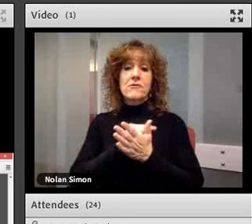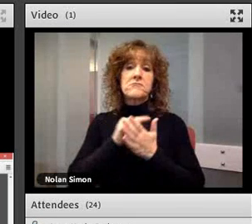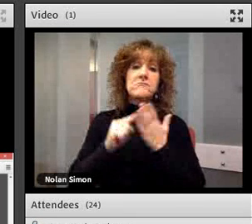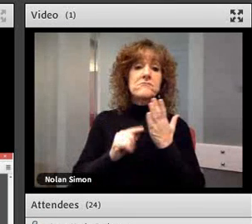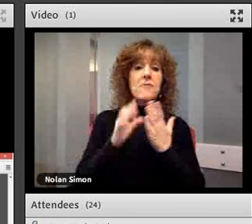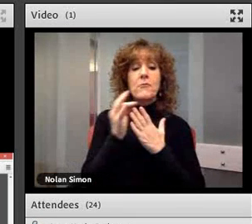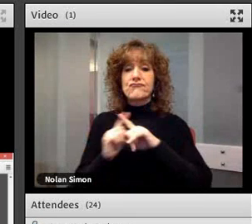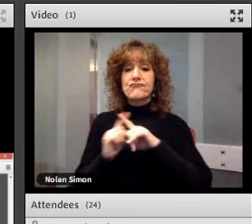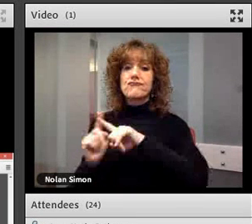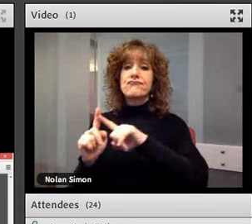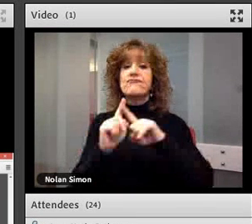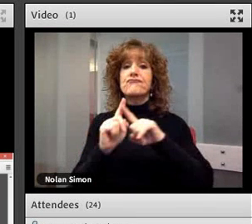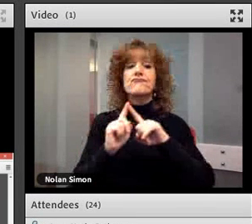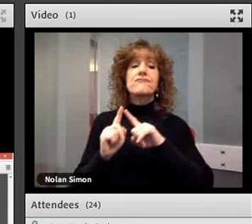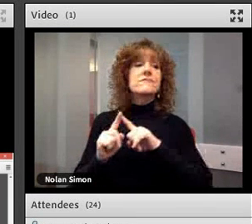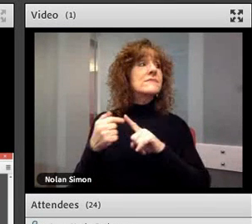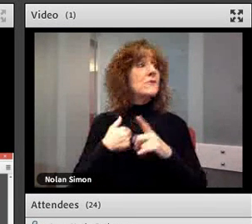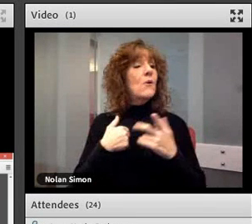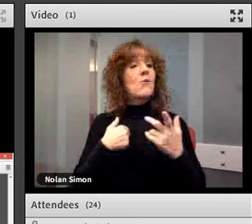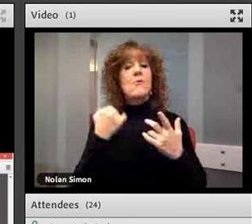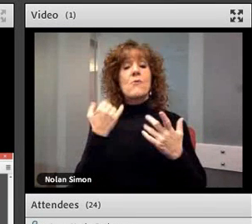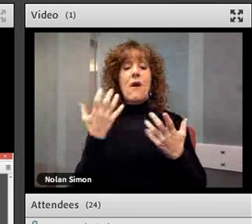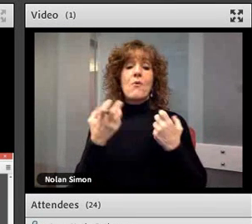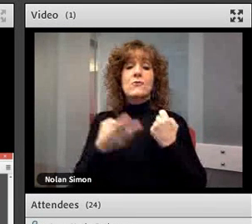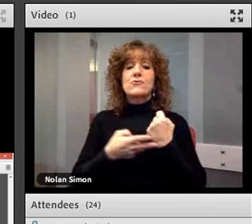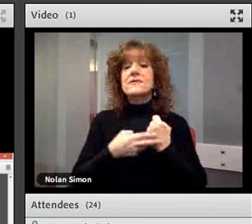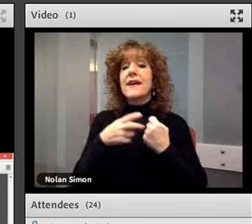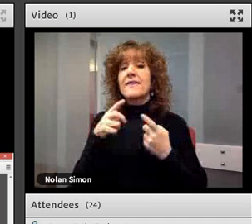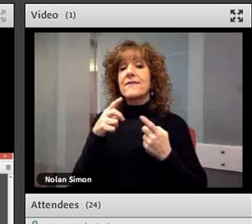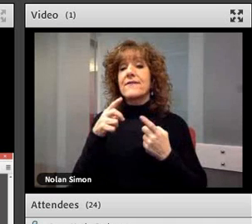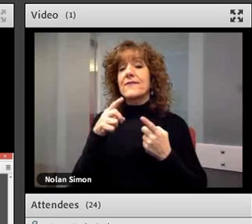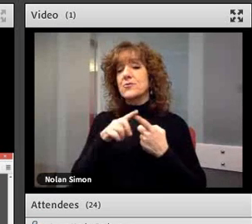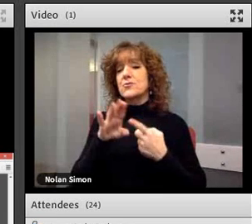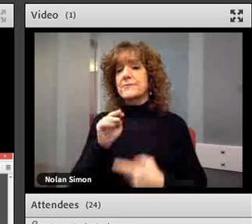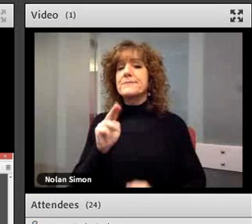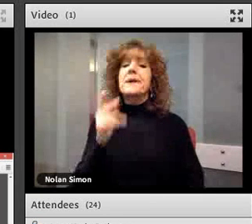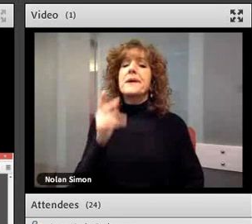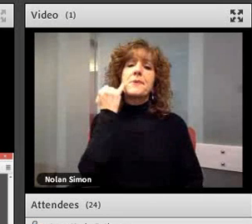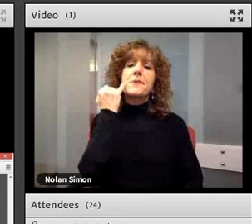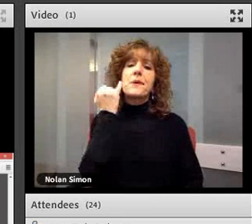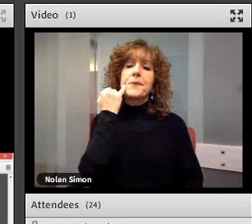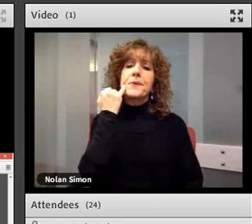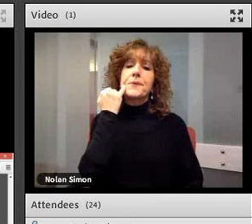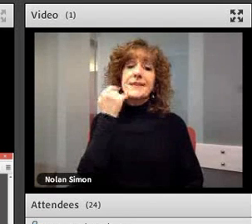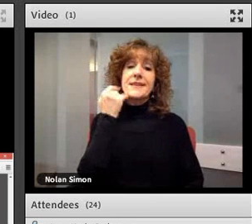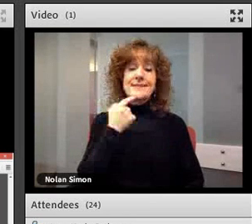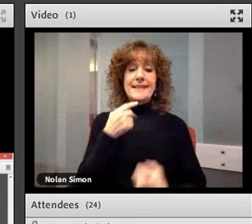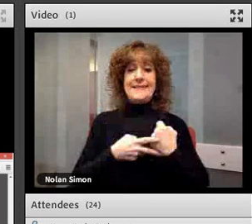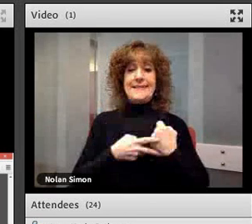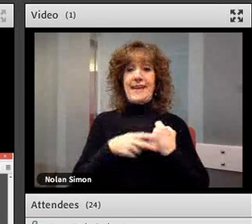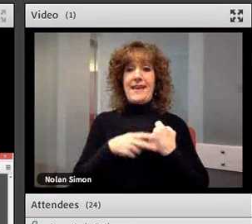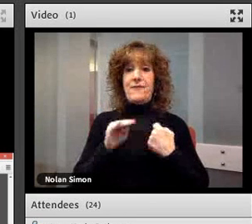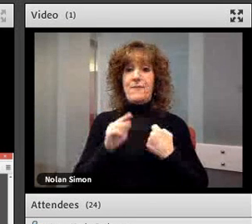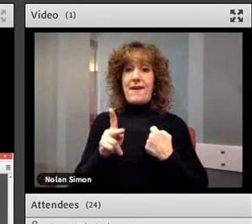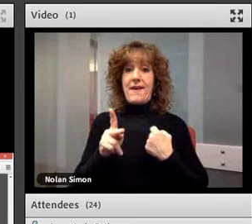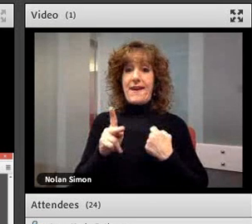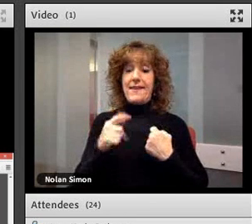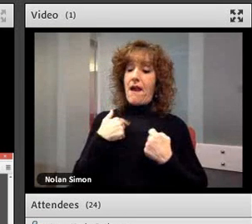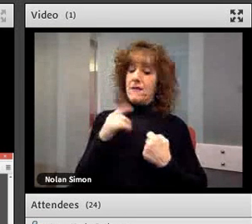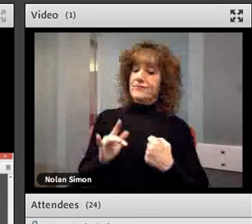say here I decide I want to save to my bank. It says, do you want to save the bank? Okay. And I'm going to call